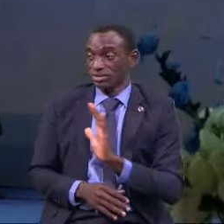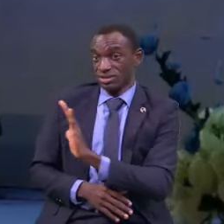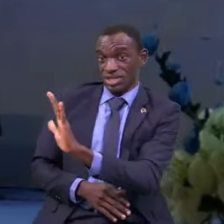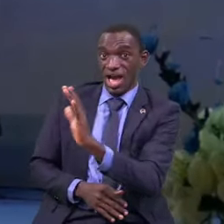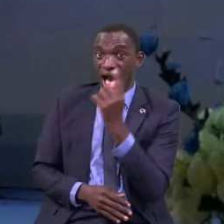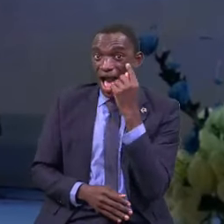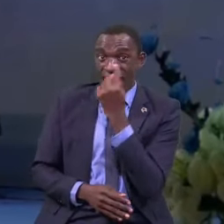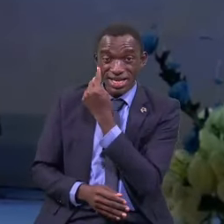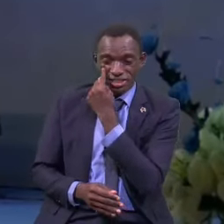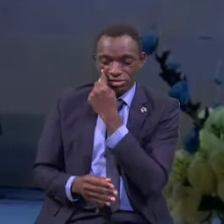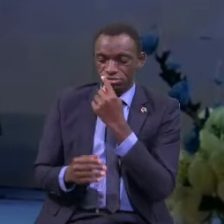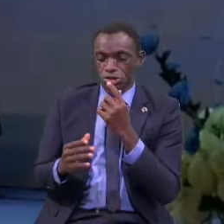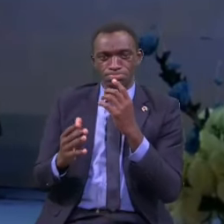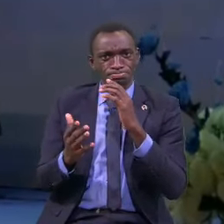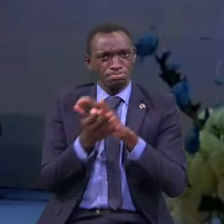received sight.